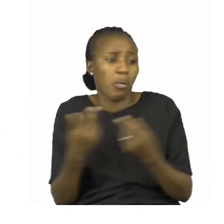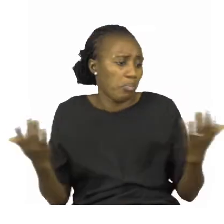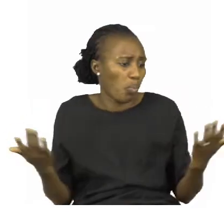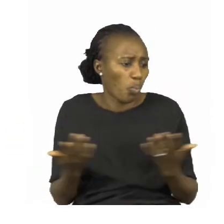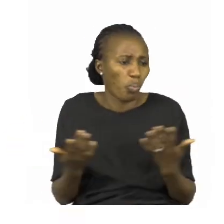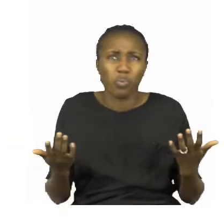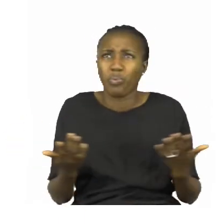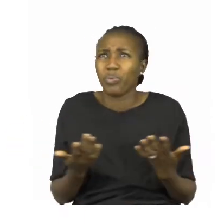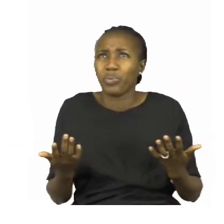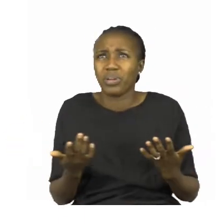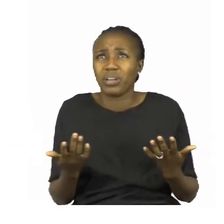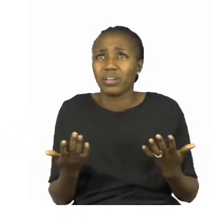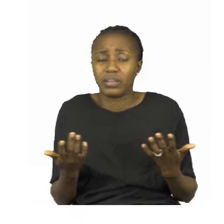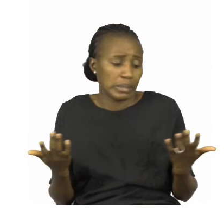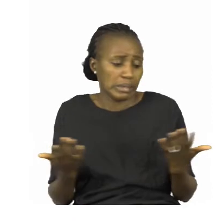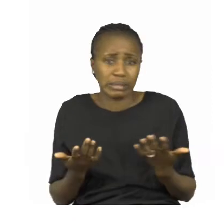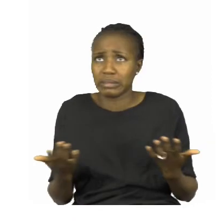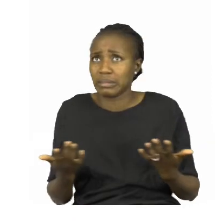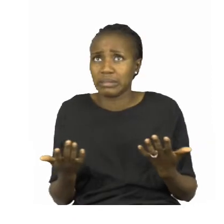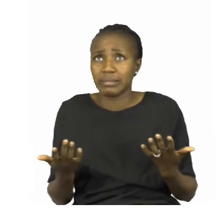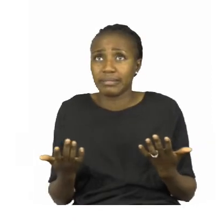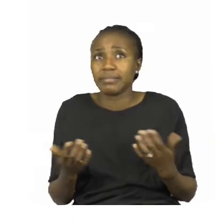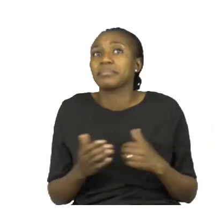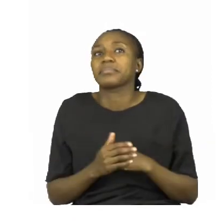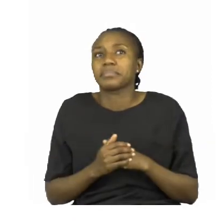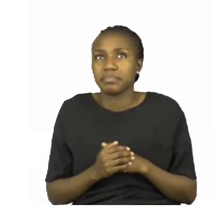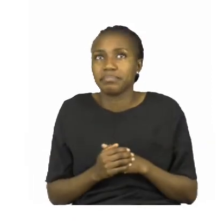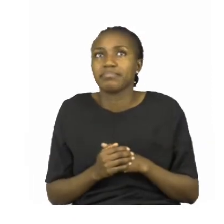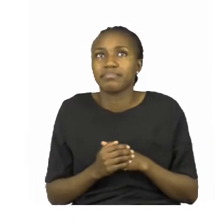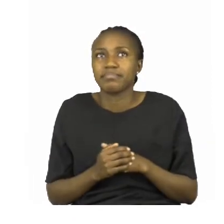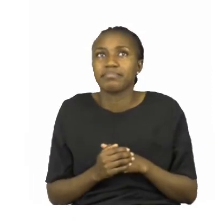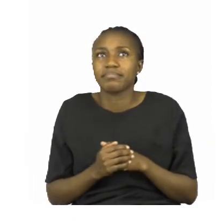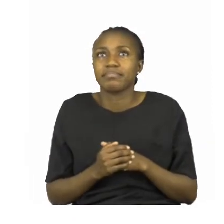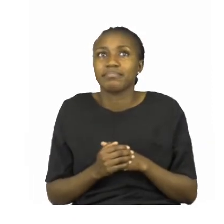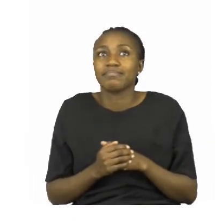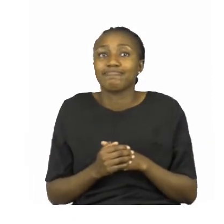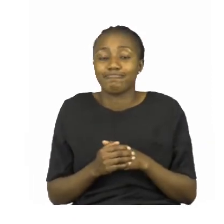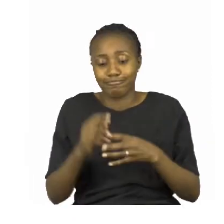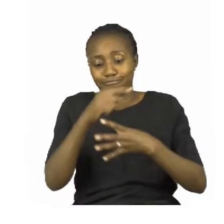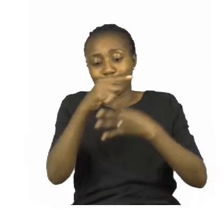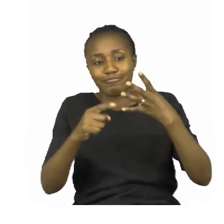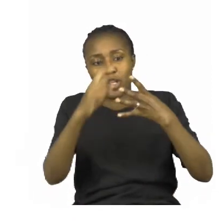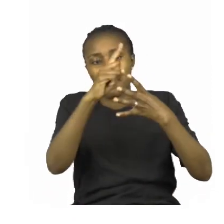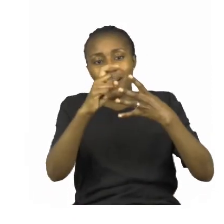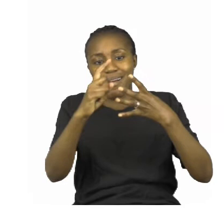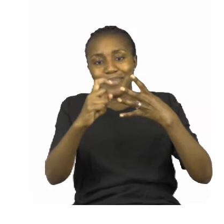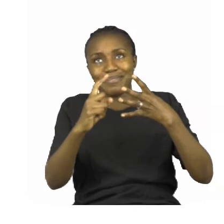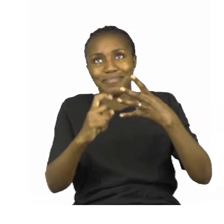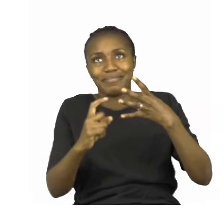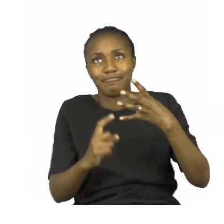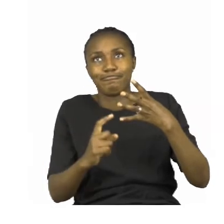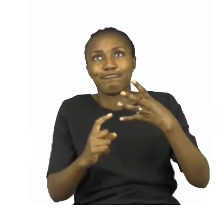Where was the teddy bear? So these are our question words and